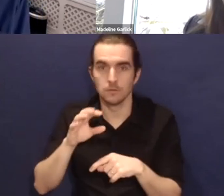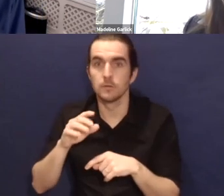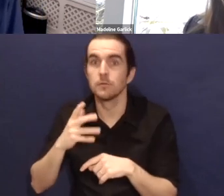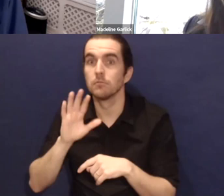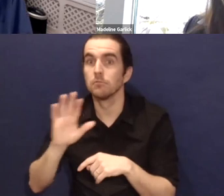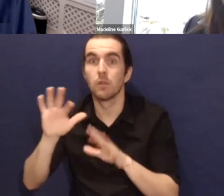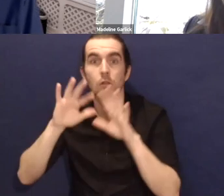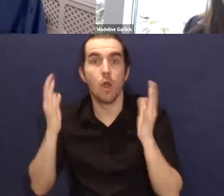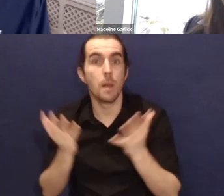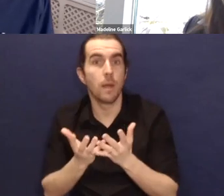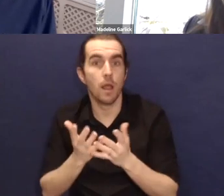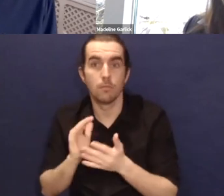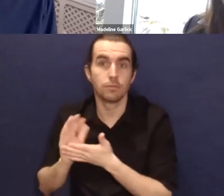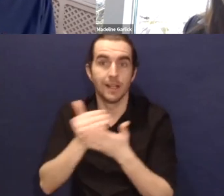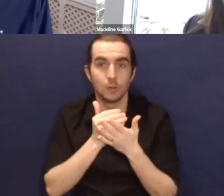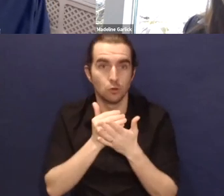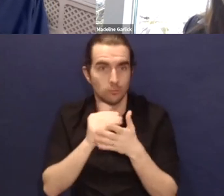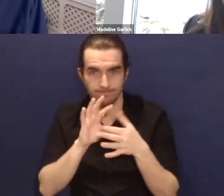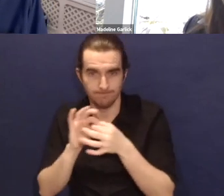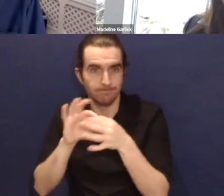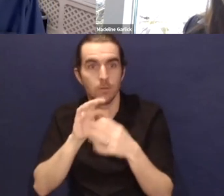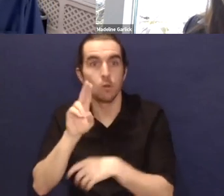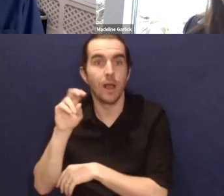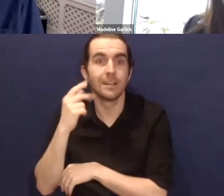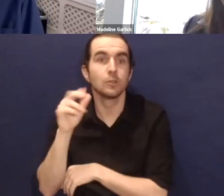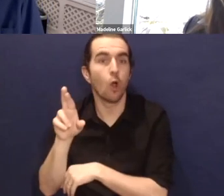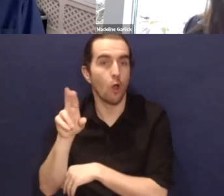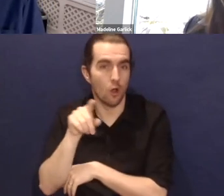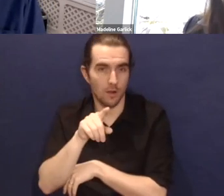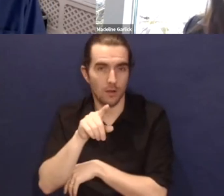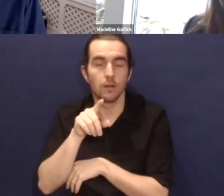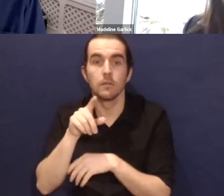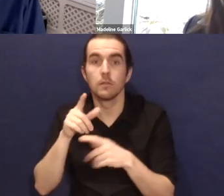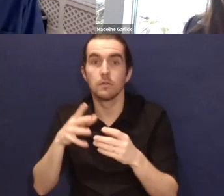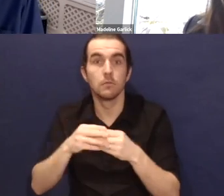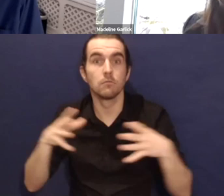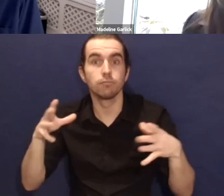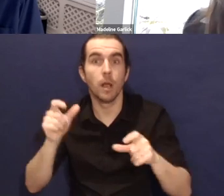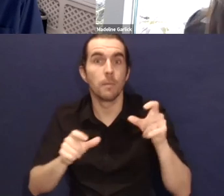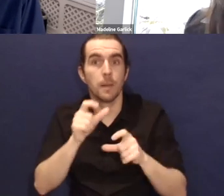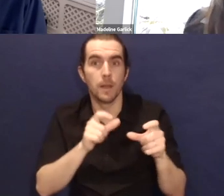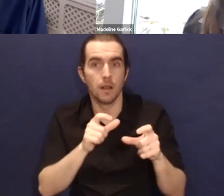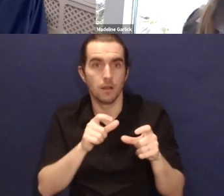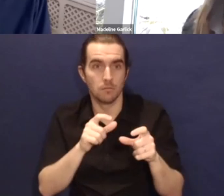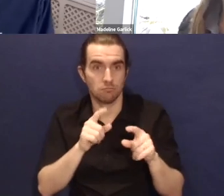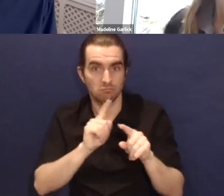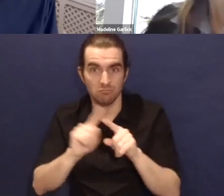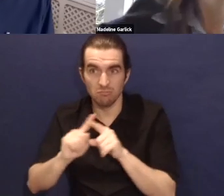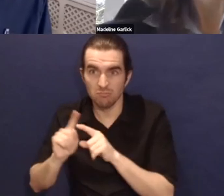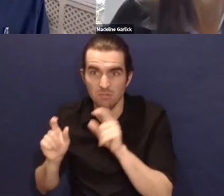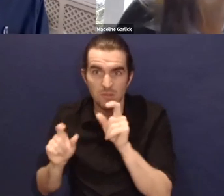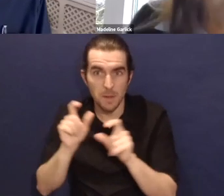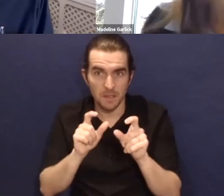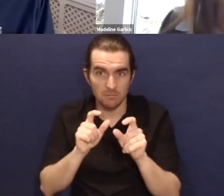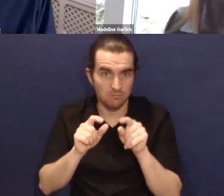both people who've been arrived across a border alongside people who have been displaced within that country. So many